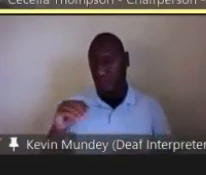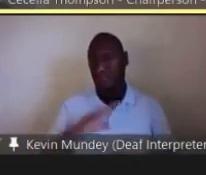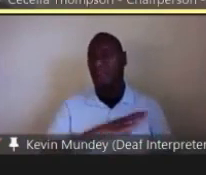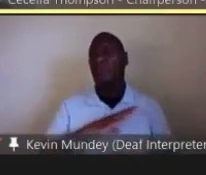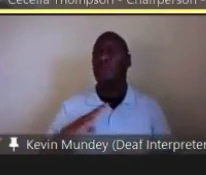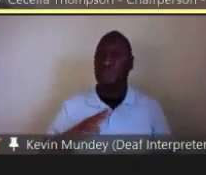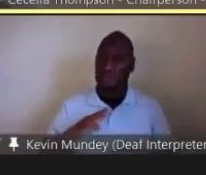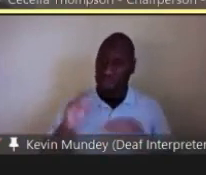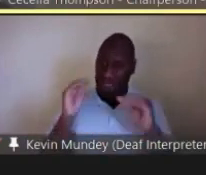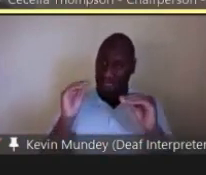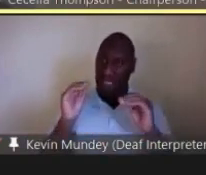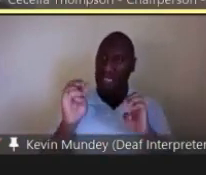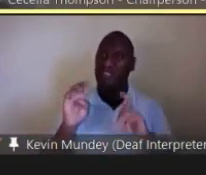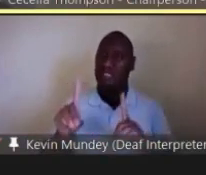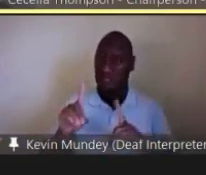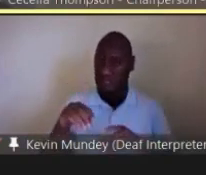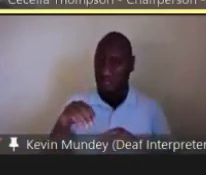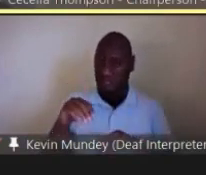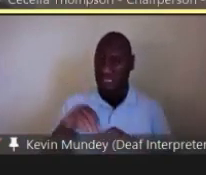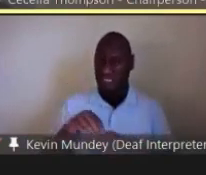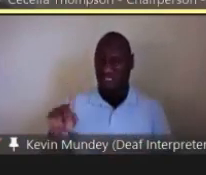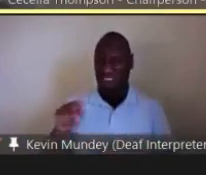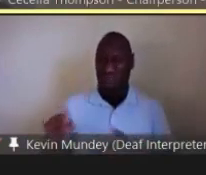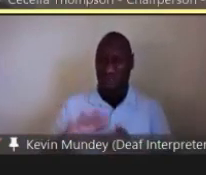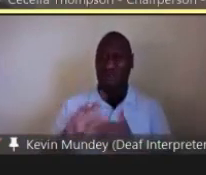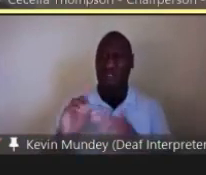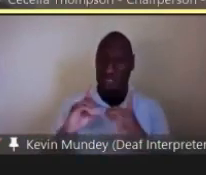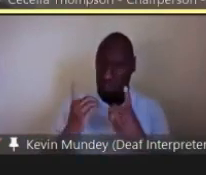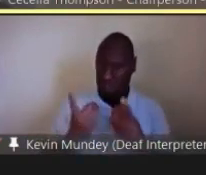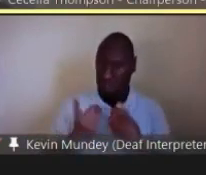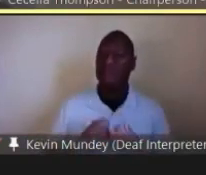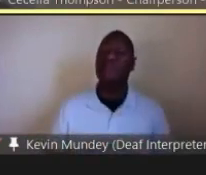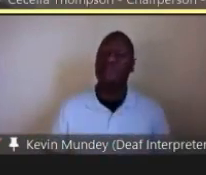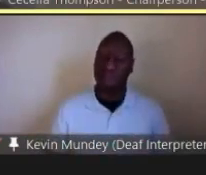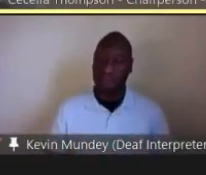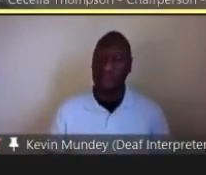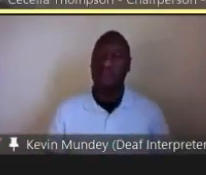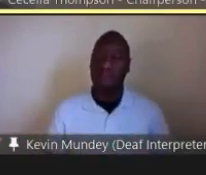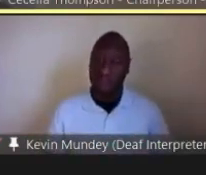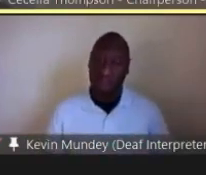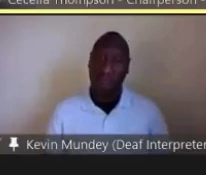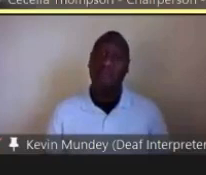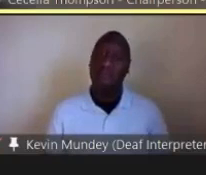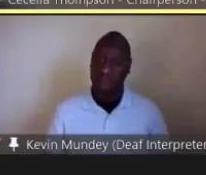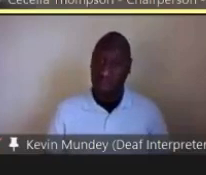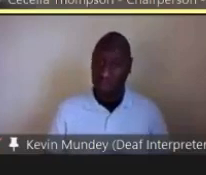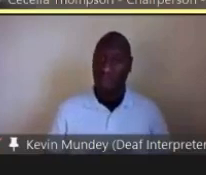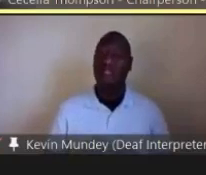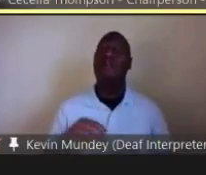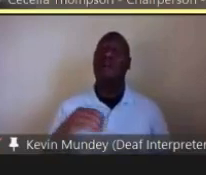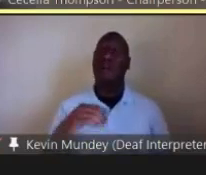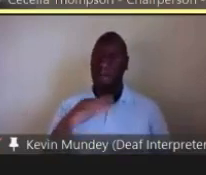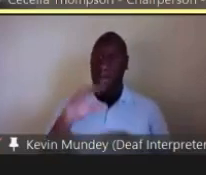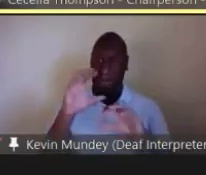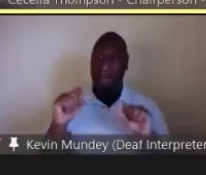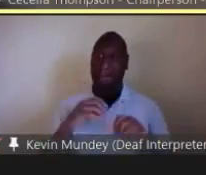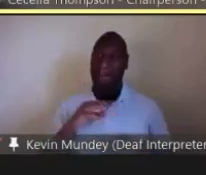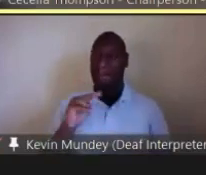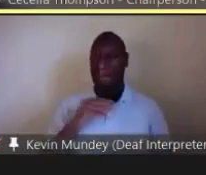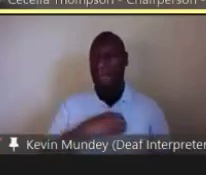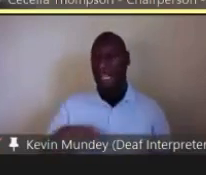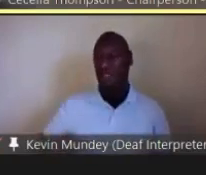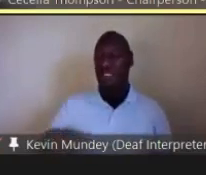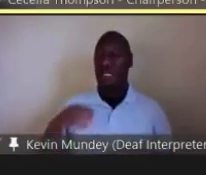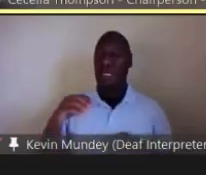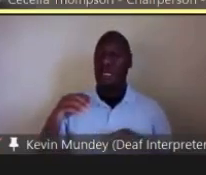Philadelphia. The Mayor's Commission on People with Disabilities is a volunteer-led advisory